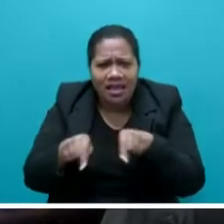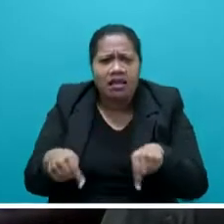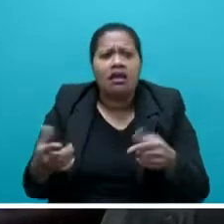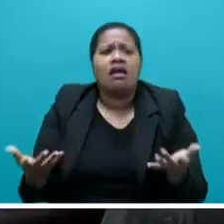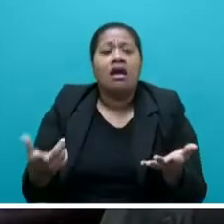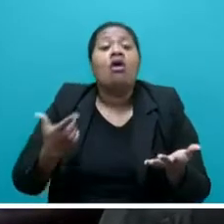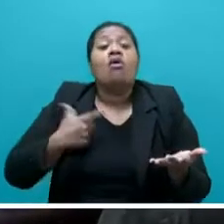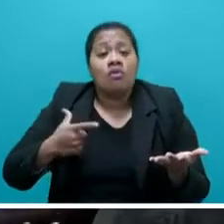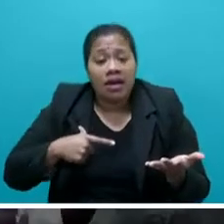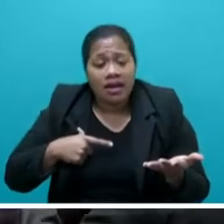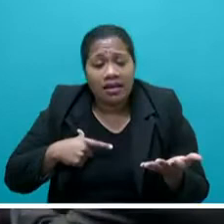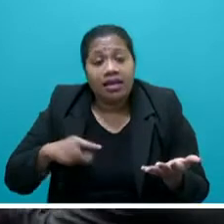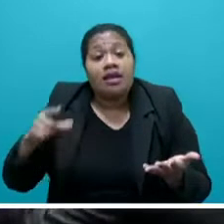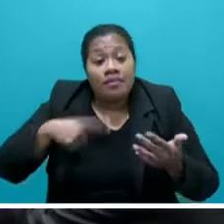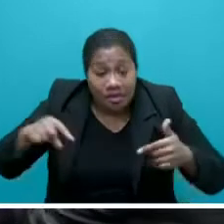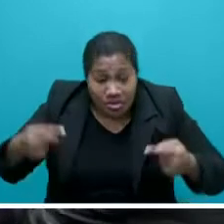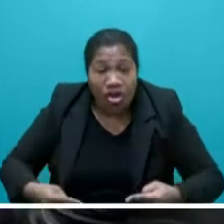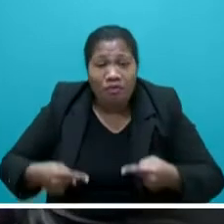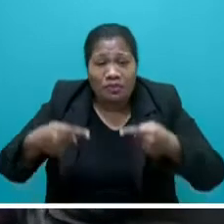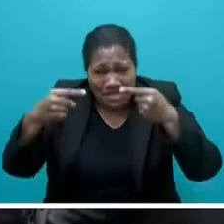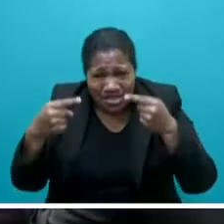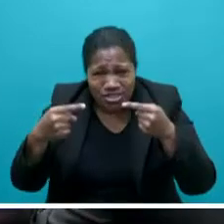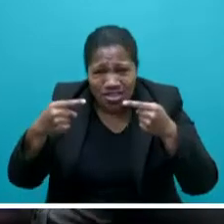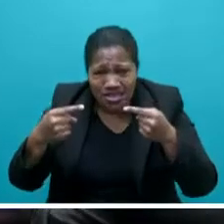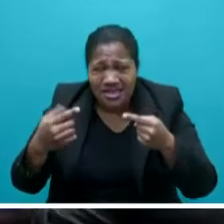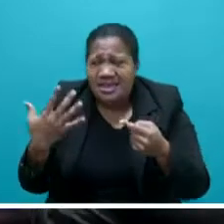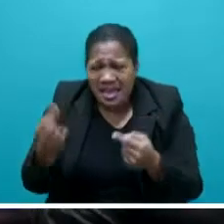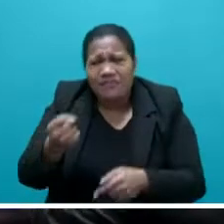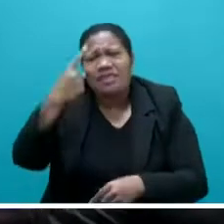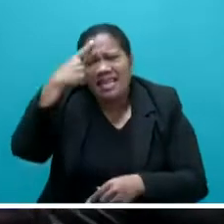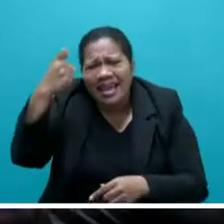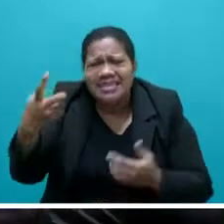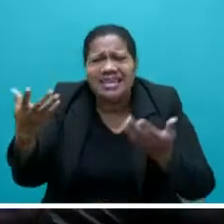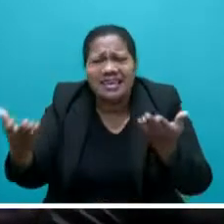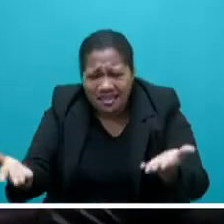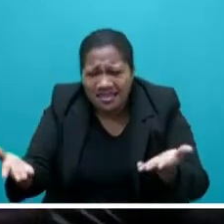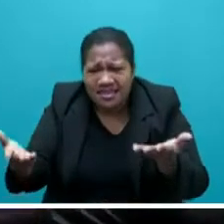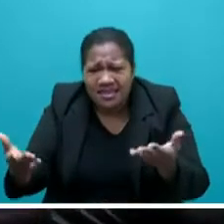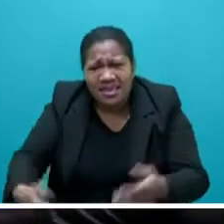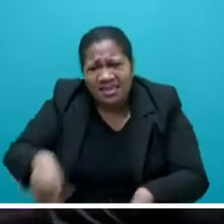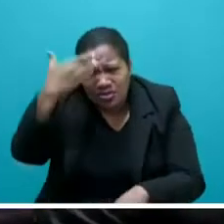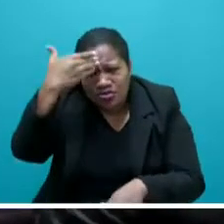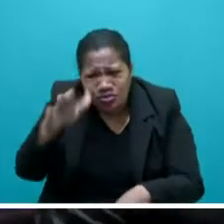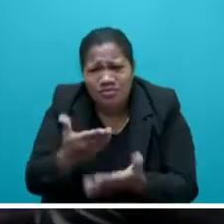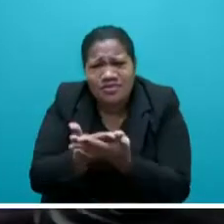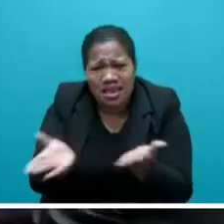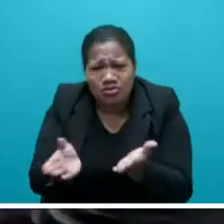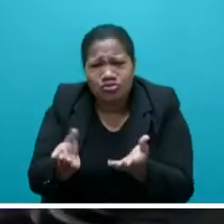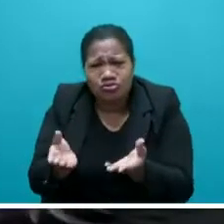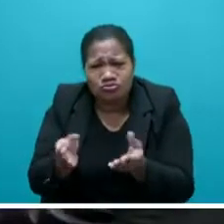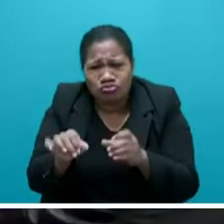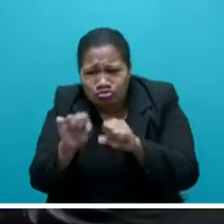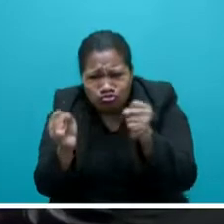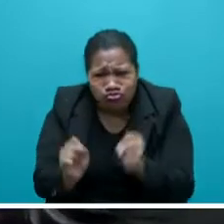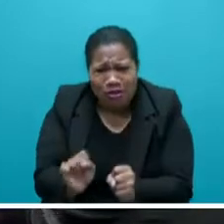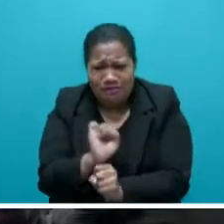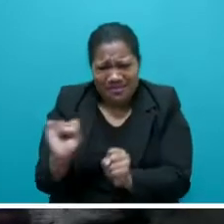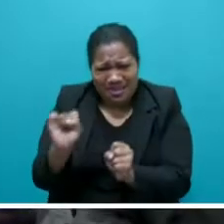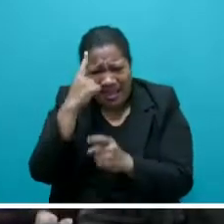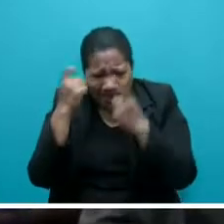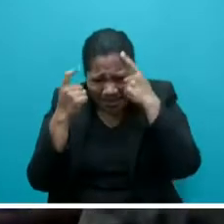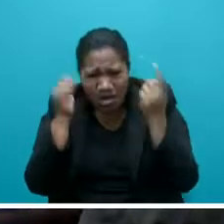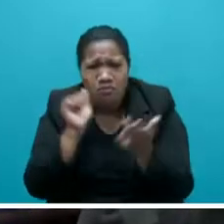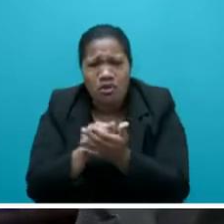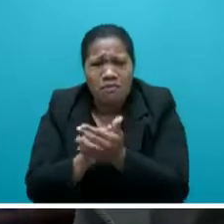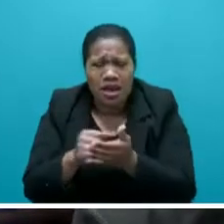opposition is not used to the idea of being in the opposition. They do not know how to remodel themselves to be an effective opposition. That is the problem, Mr. Speaker,